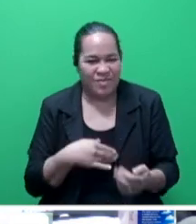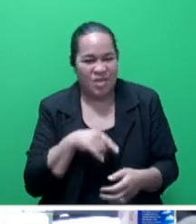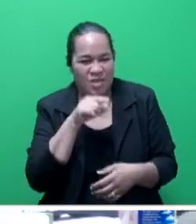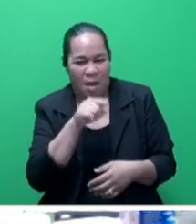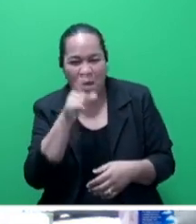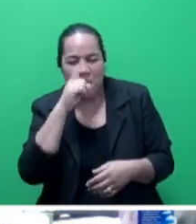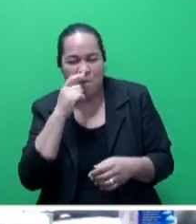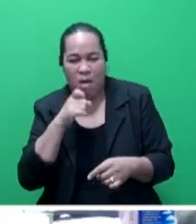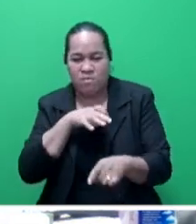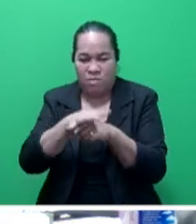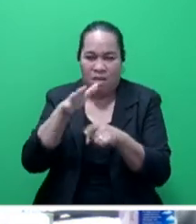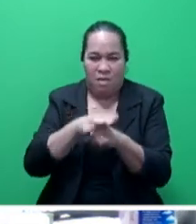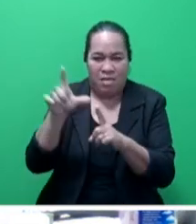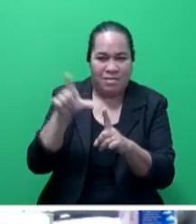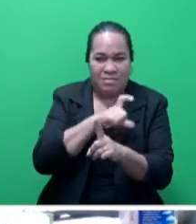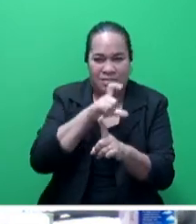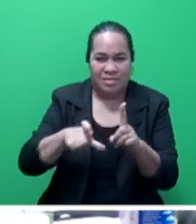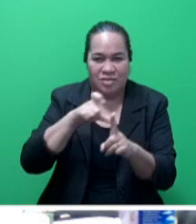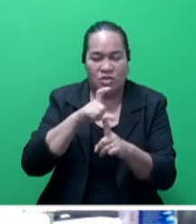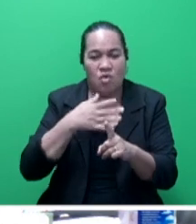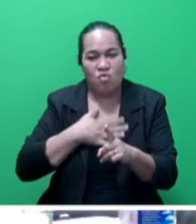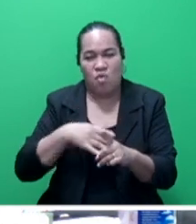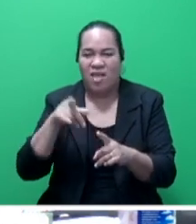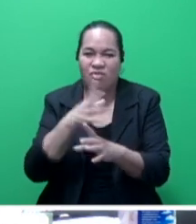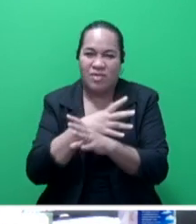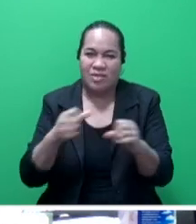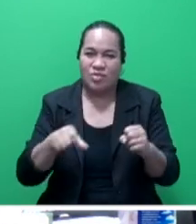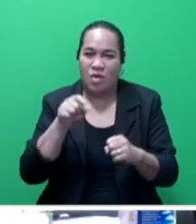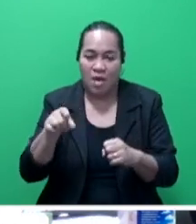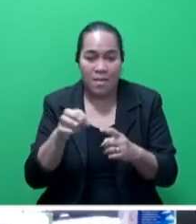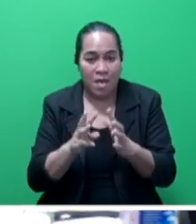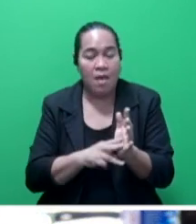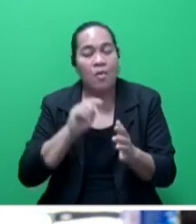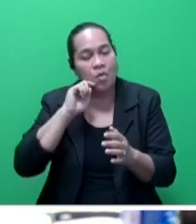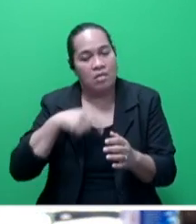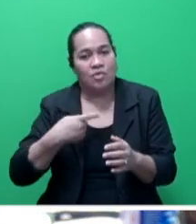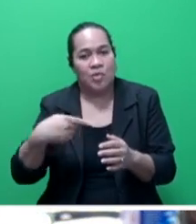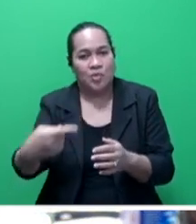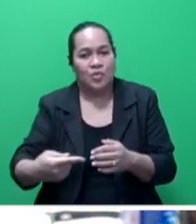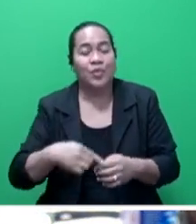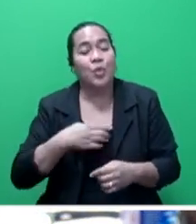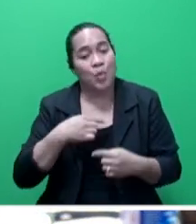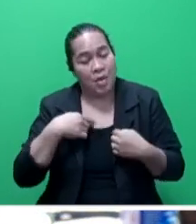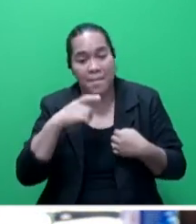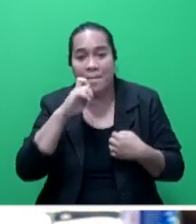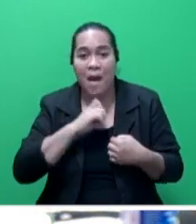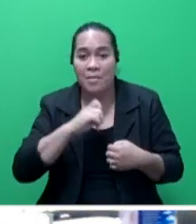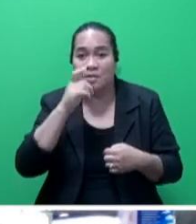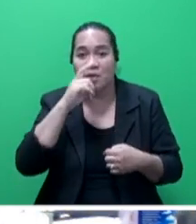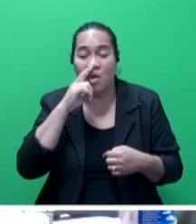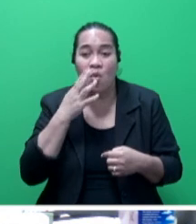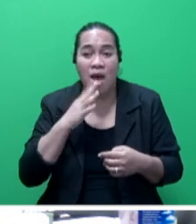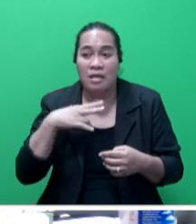critics and political opponents to extinguish them. Mr. Speaker, sir, we had promised the people of Fiji during the